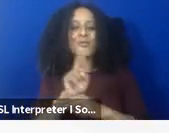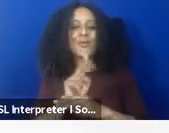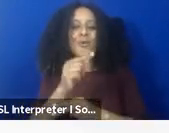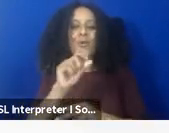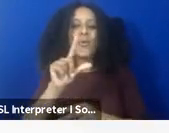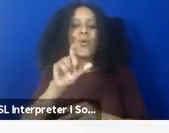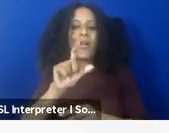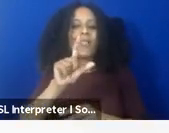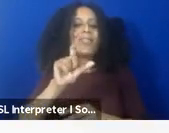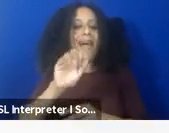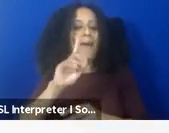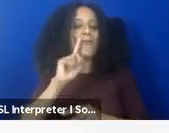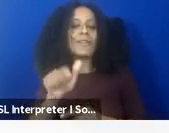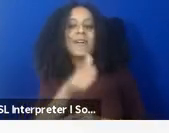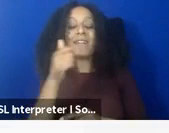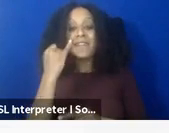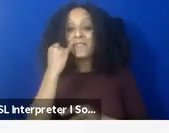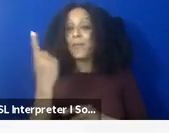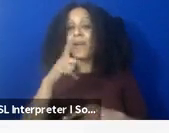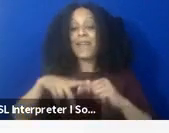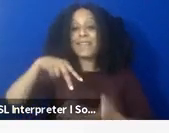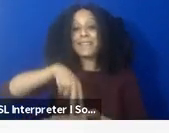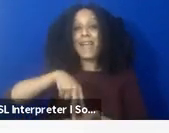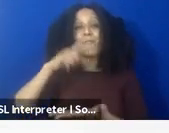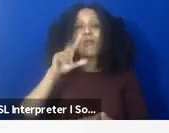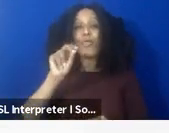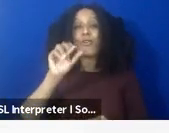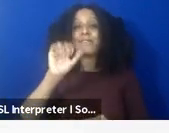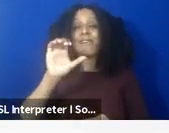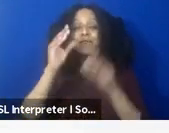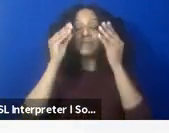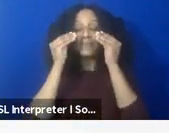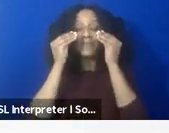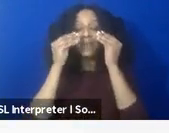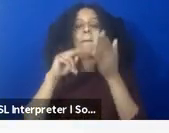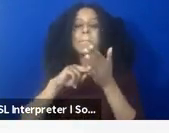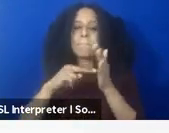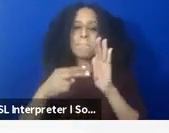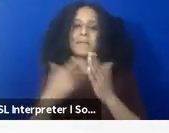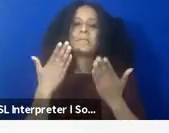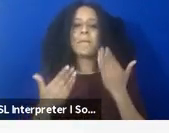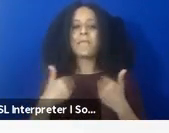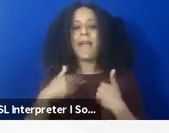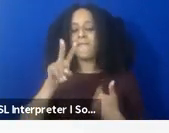cannot stand on foam with their eyes closed for 30 seconds, it's highly suggestive of a vestibular disorder.